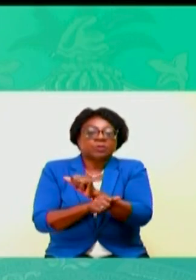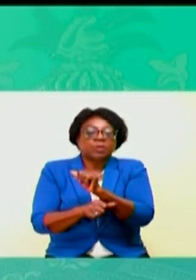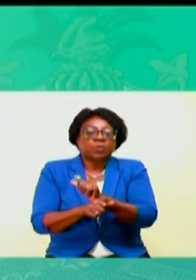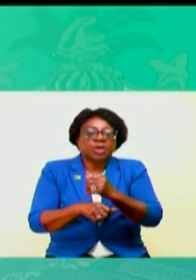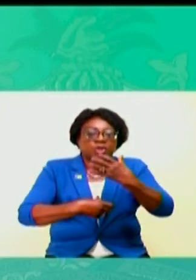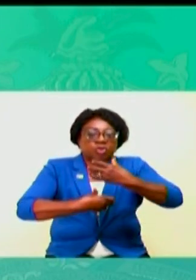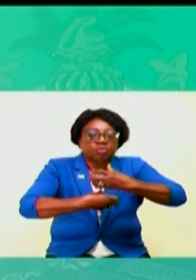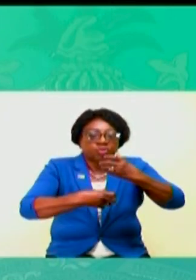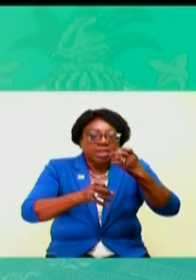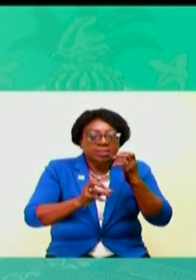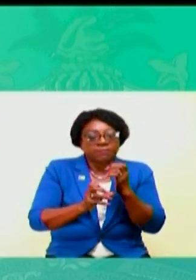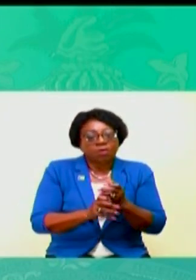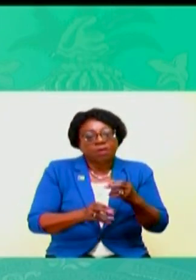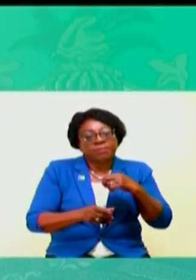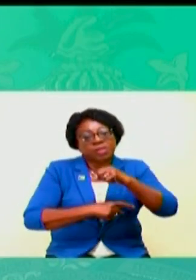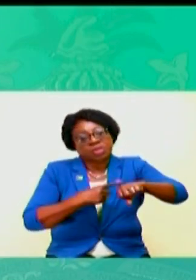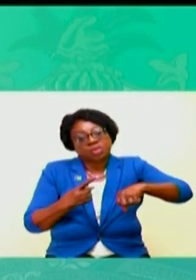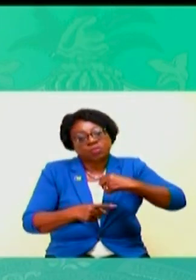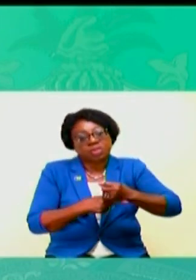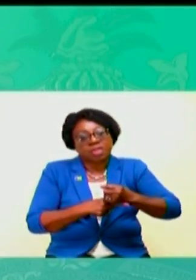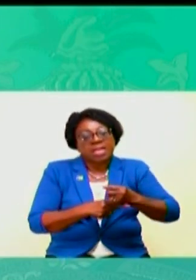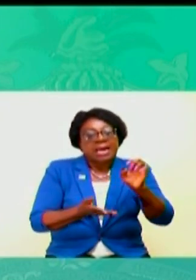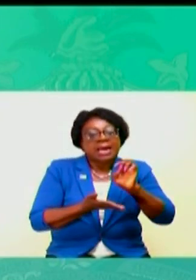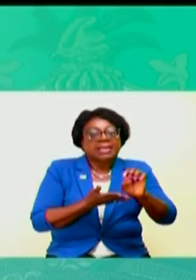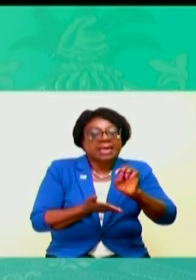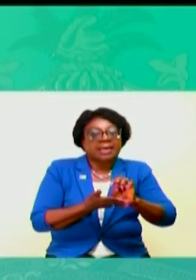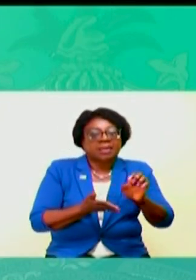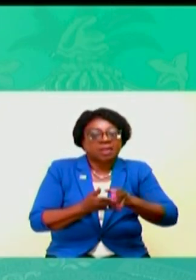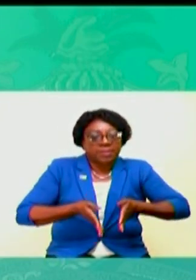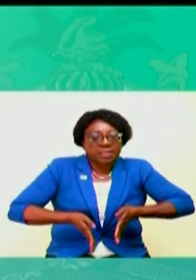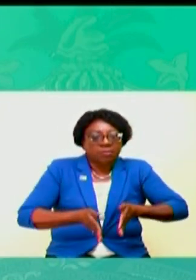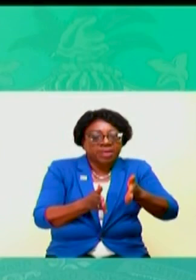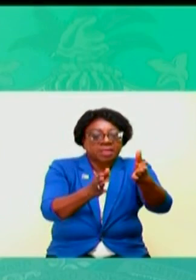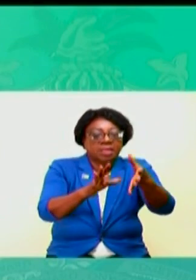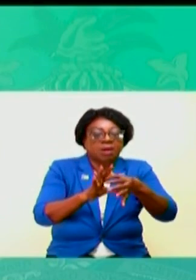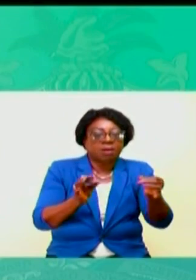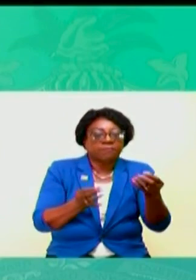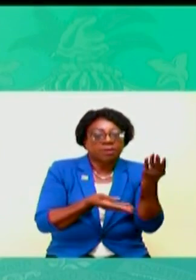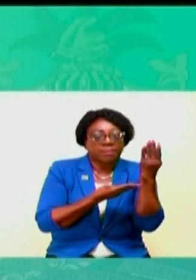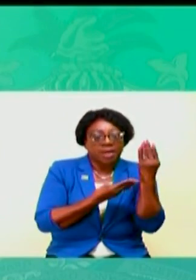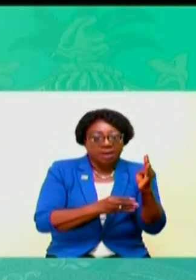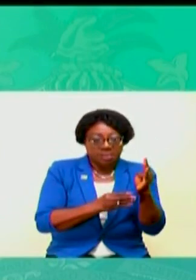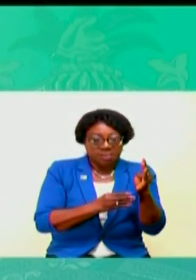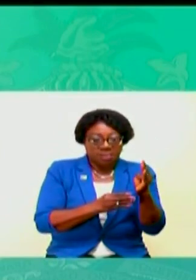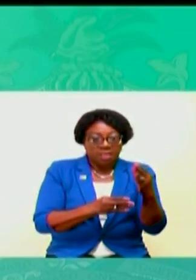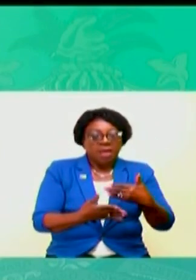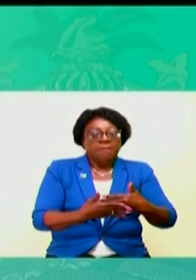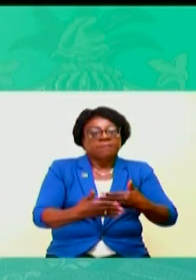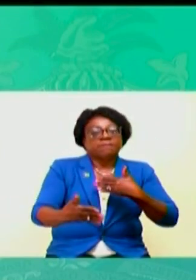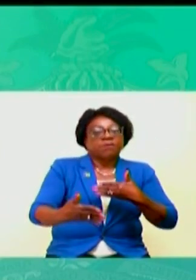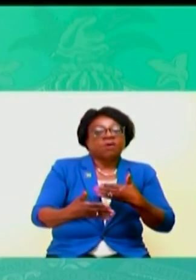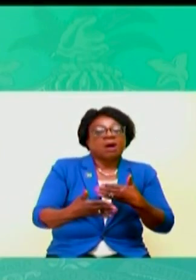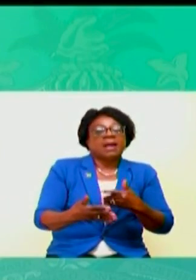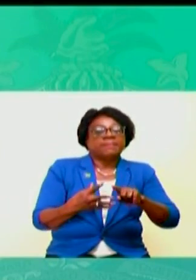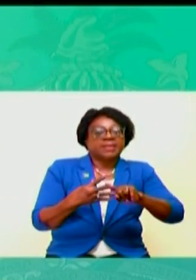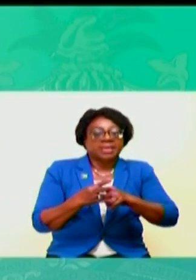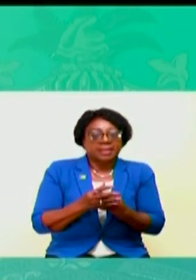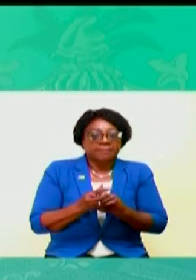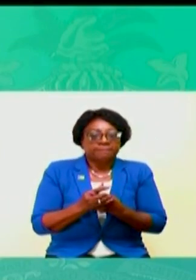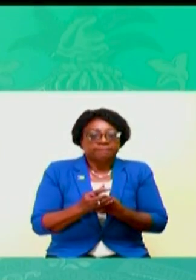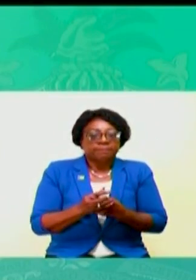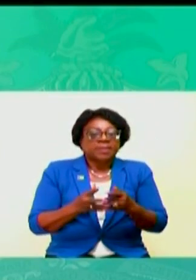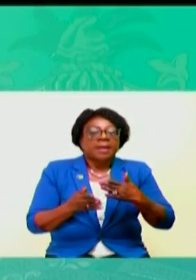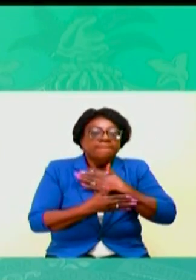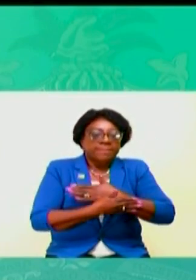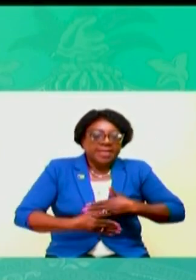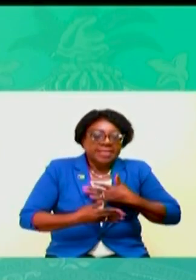economic trajectory of the Bahamas. Mr. Deputy Speaker, before I begin my substantial contribution, please allow